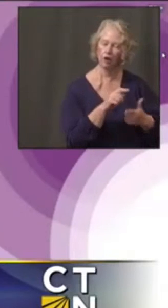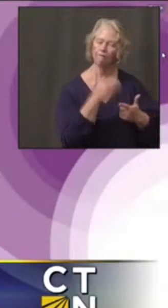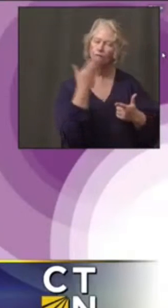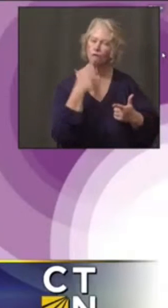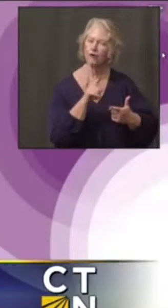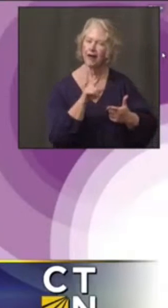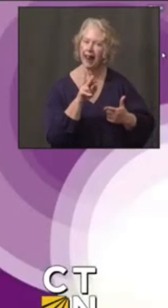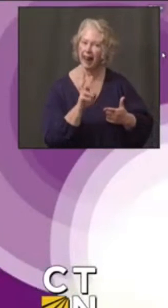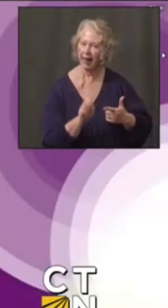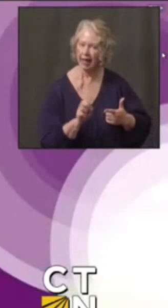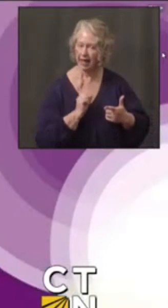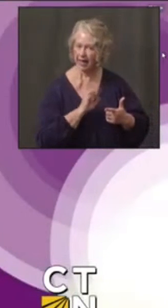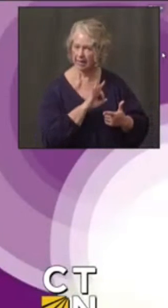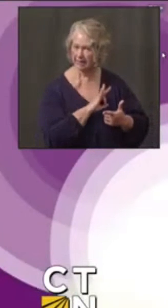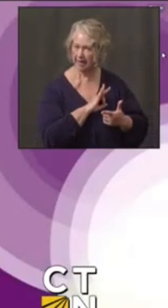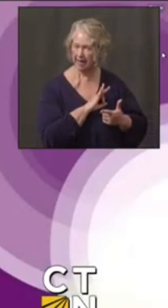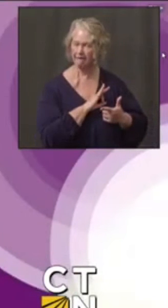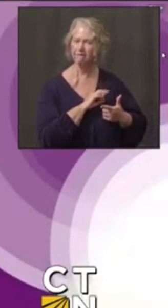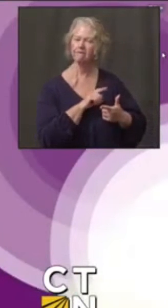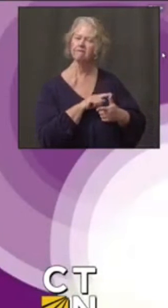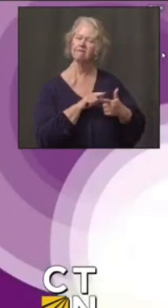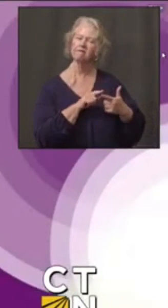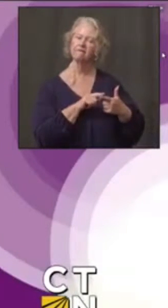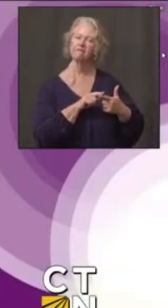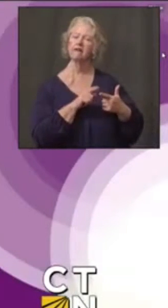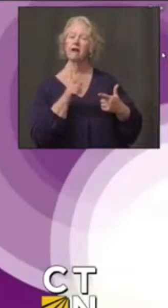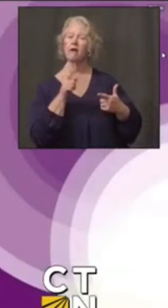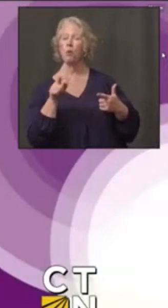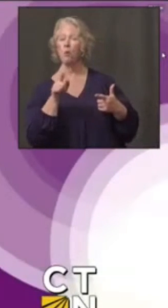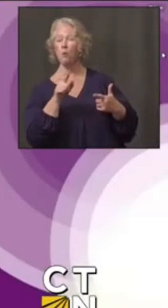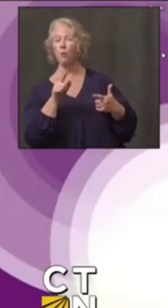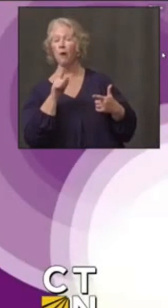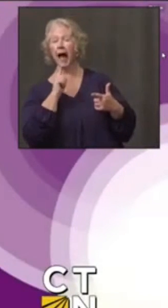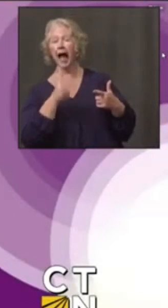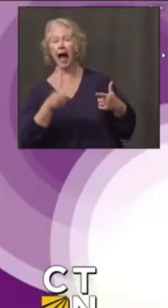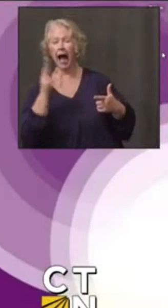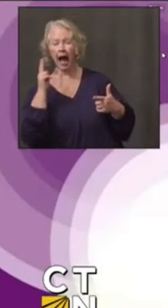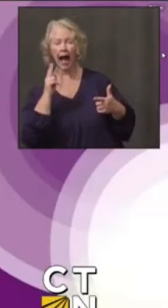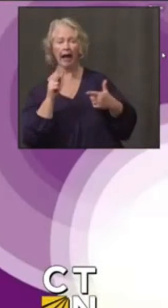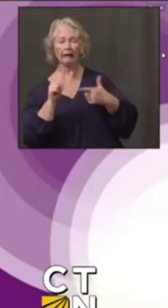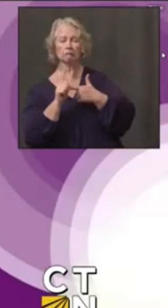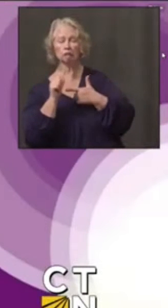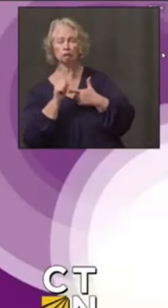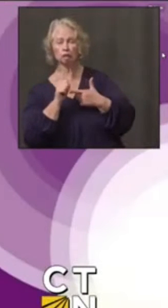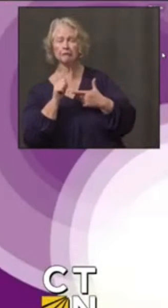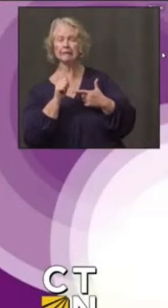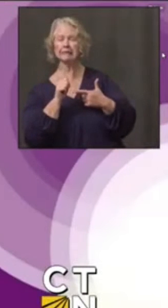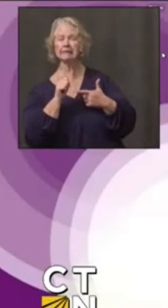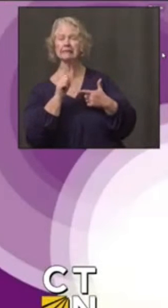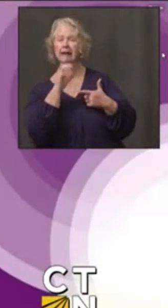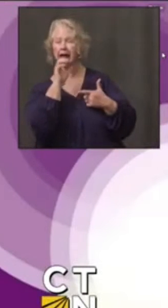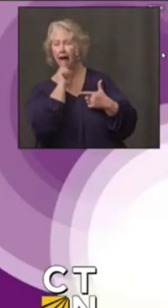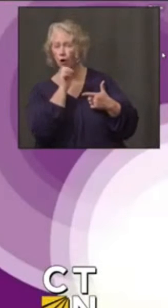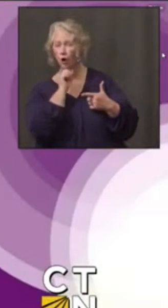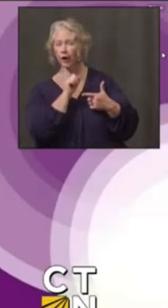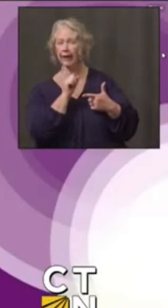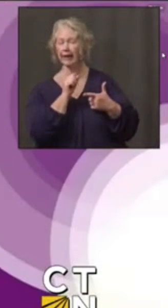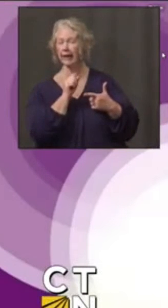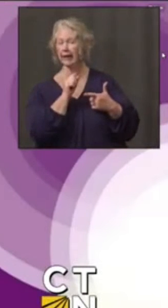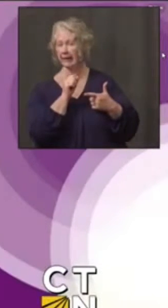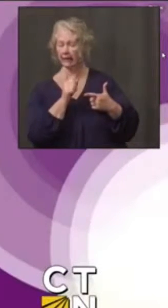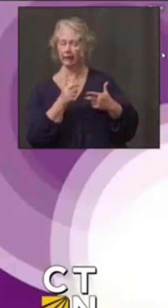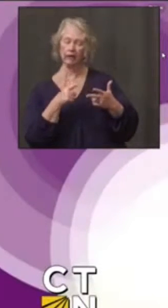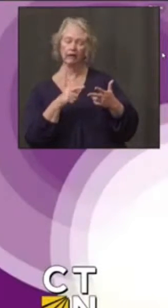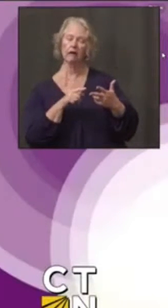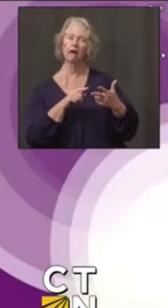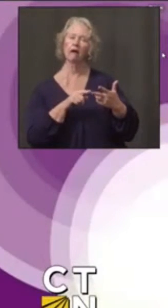staff, the elderly, those who are high risk, who have multiple comorbidities, nursing home, and